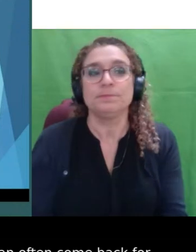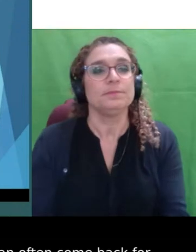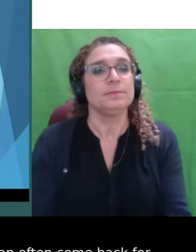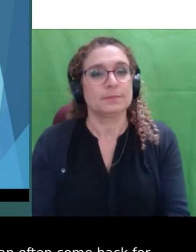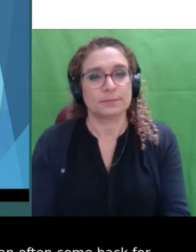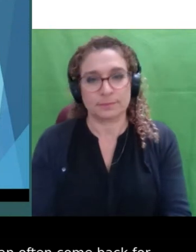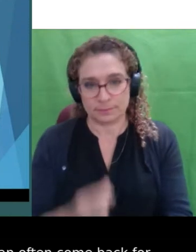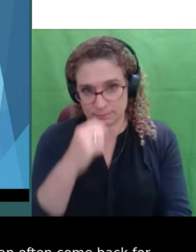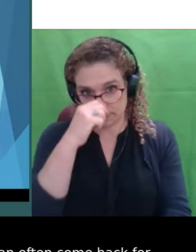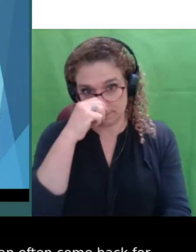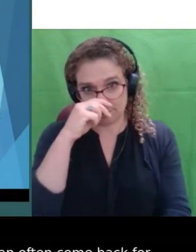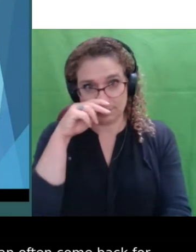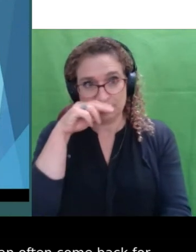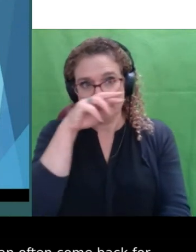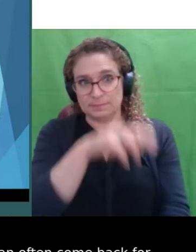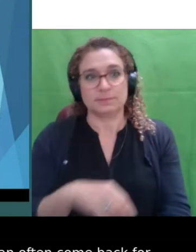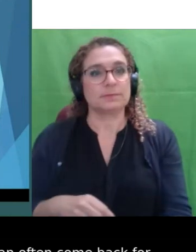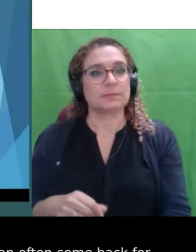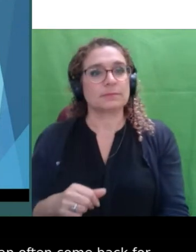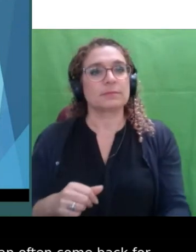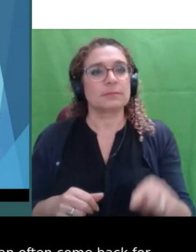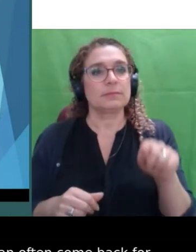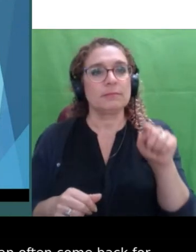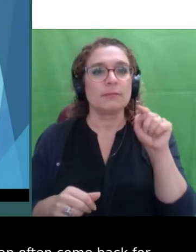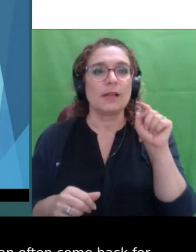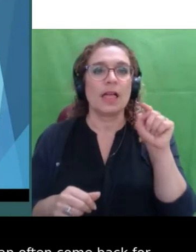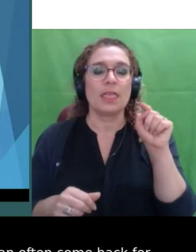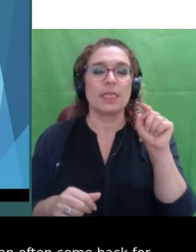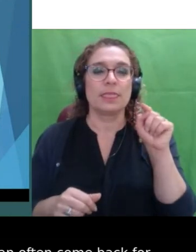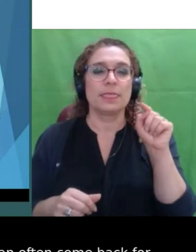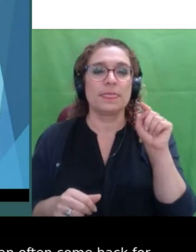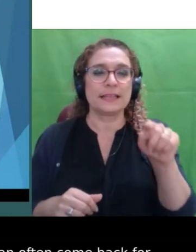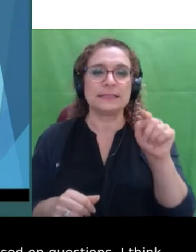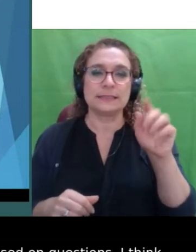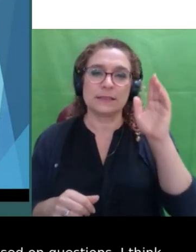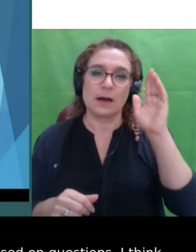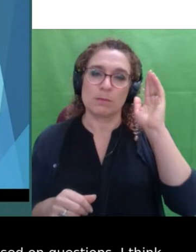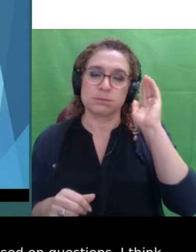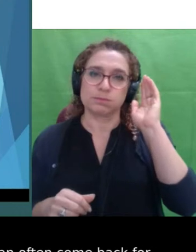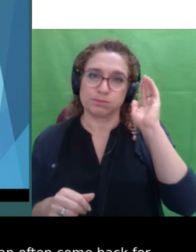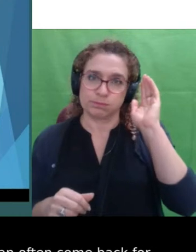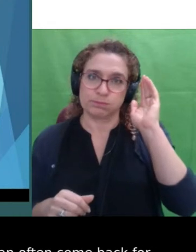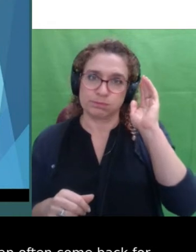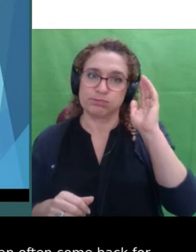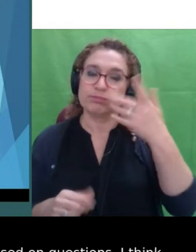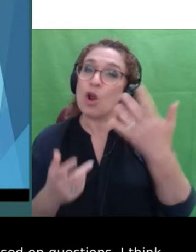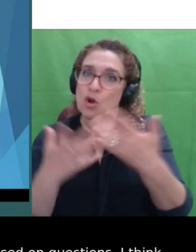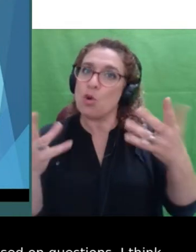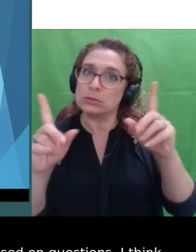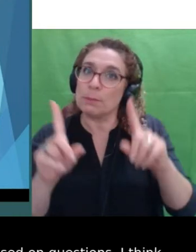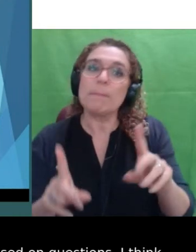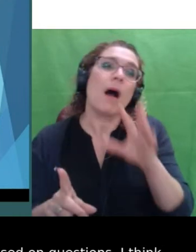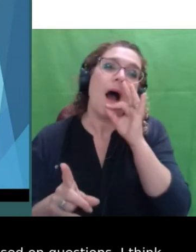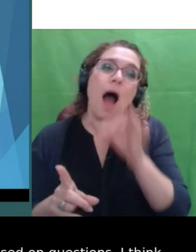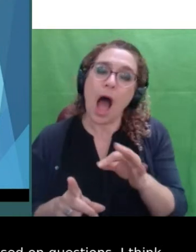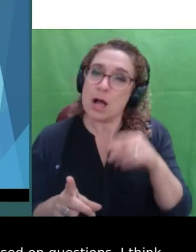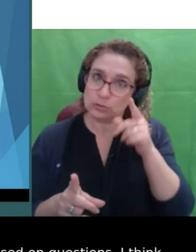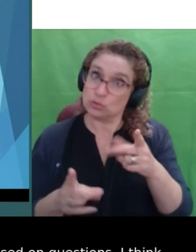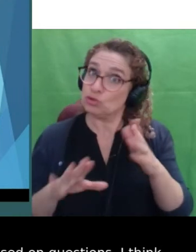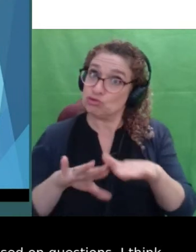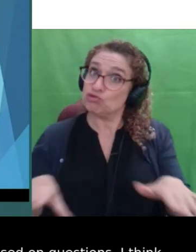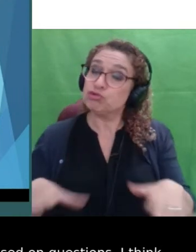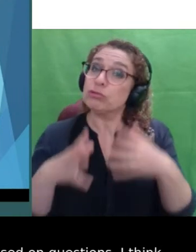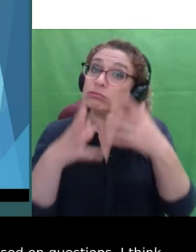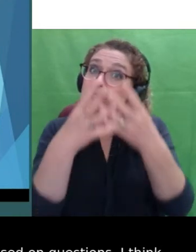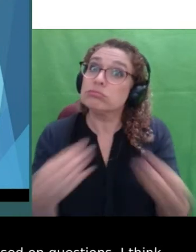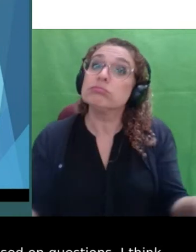is based on questions i think that's been the theme of the day do children actually grow out of atopic dermatitis so i think now you